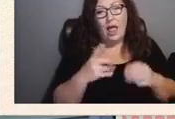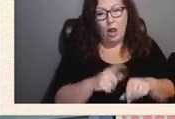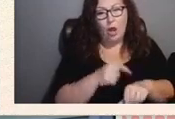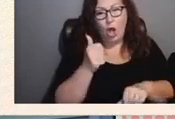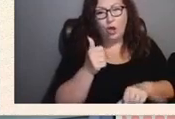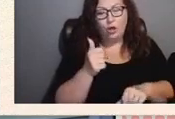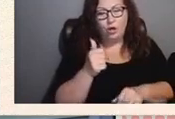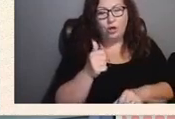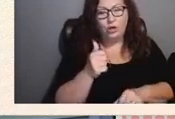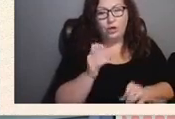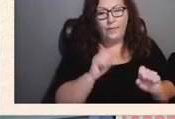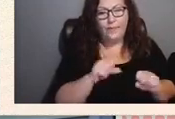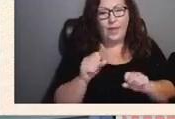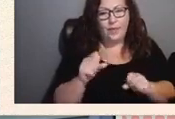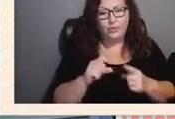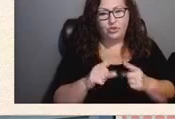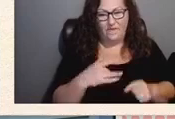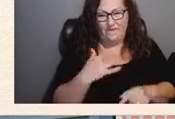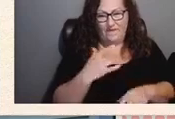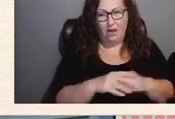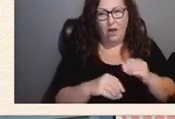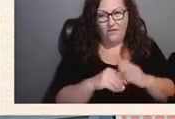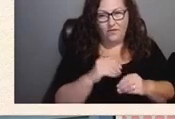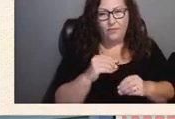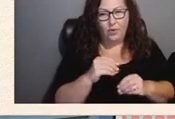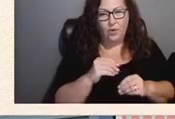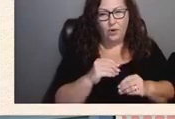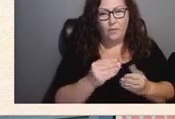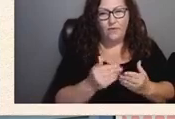be able to feel comfortable before I went to